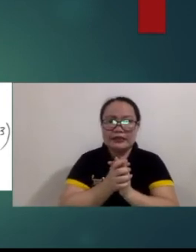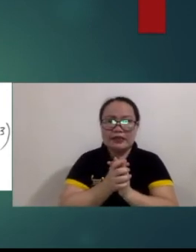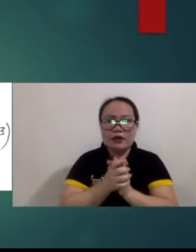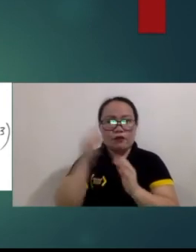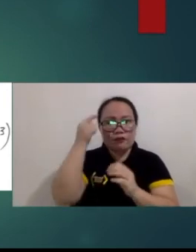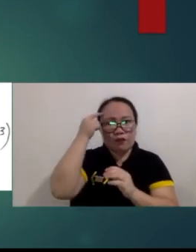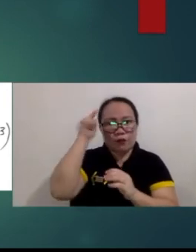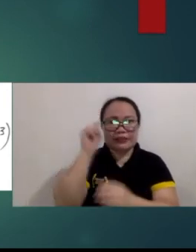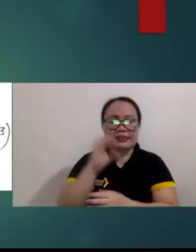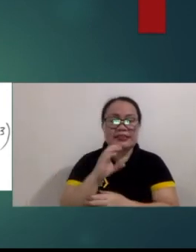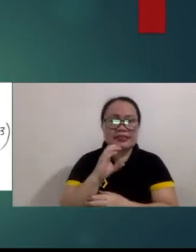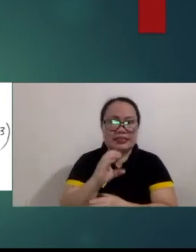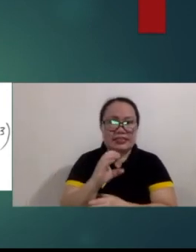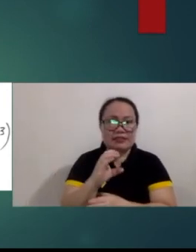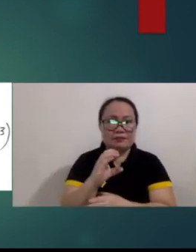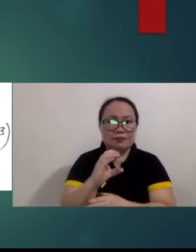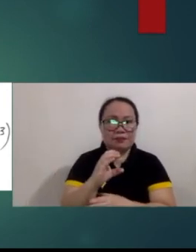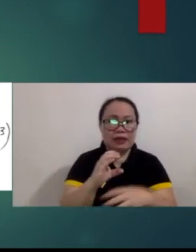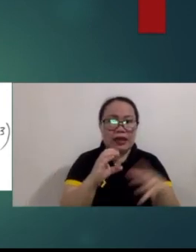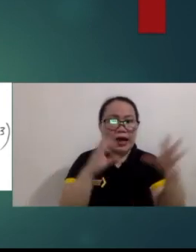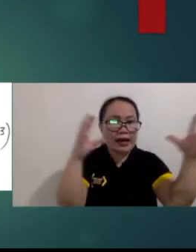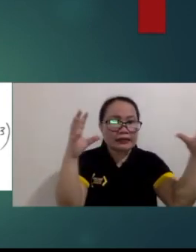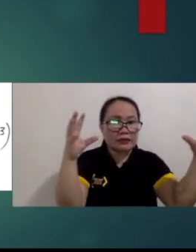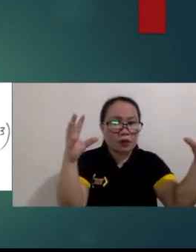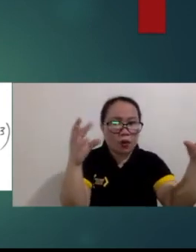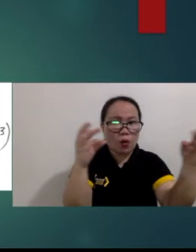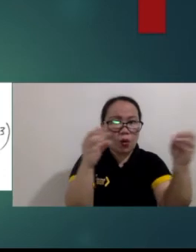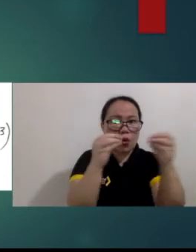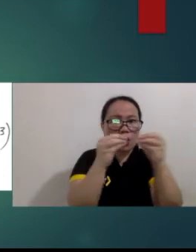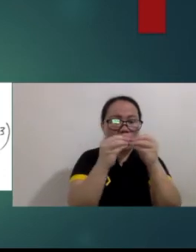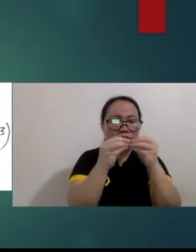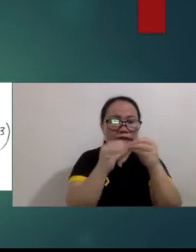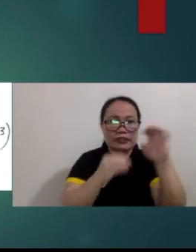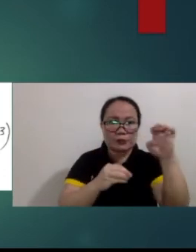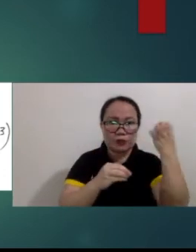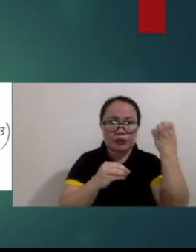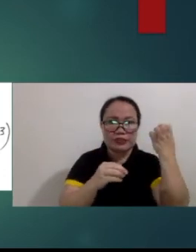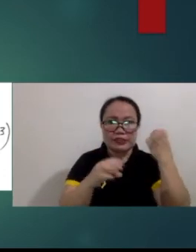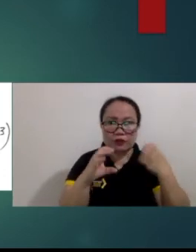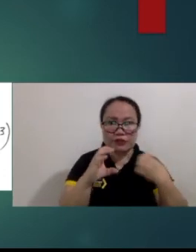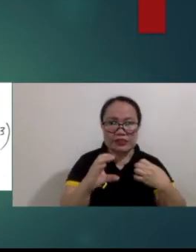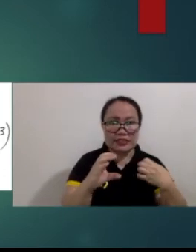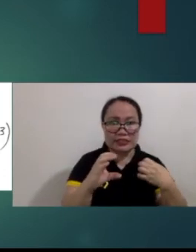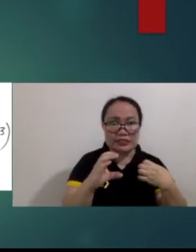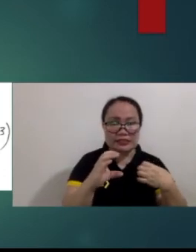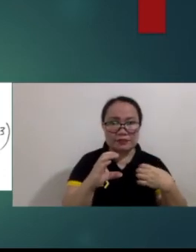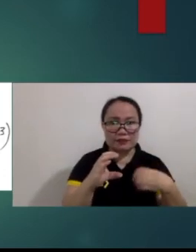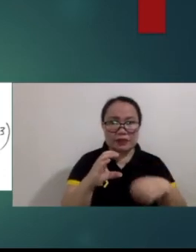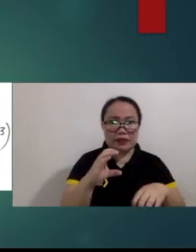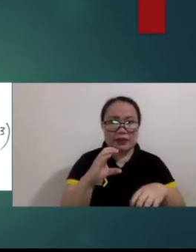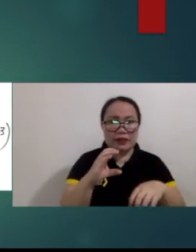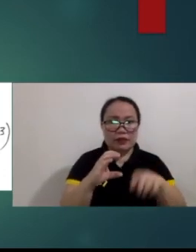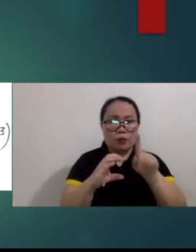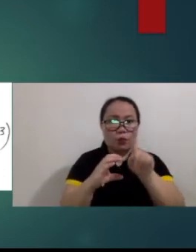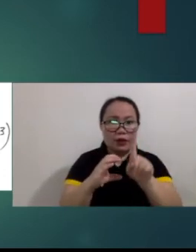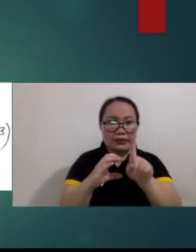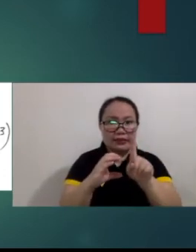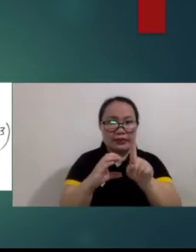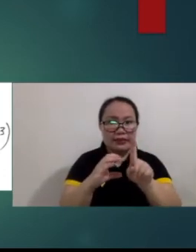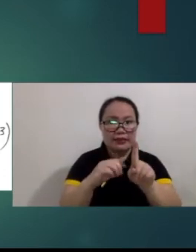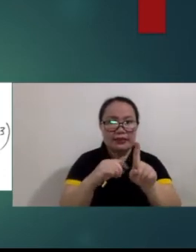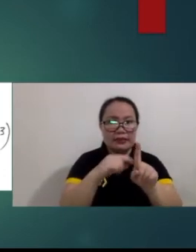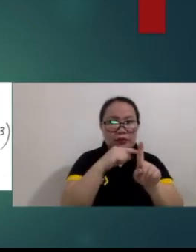then for the c, add all the exponents of c's.